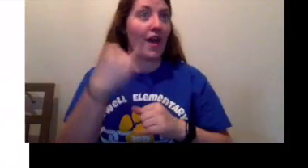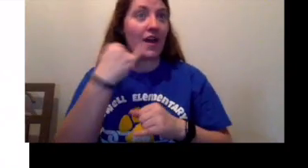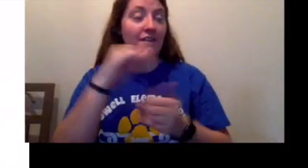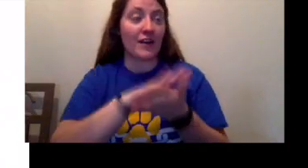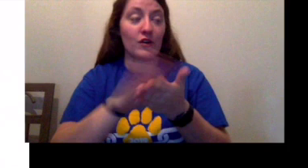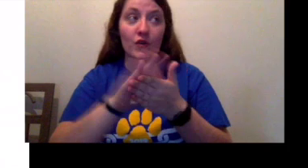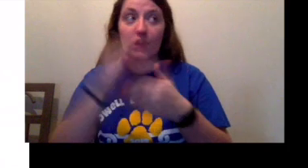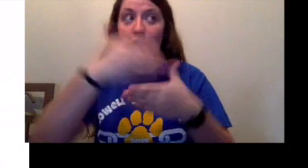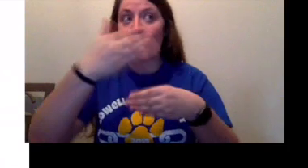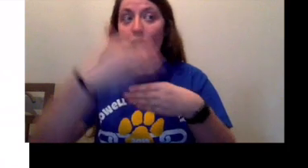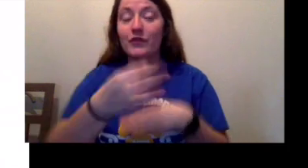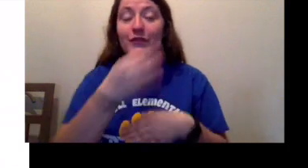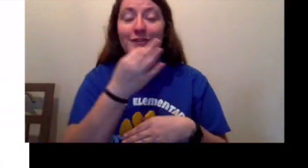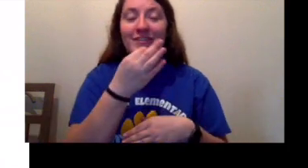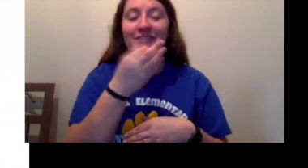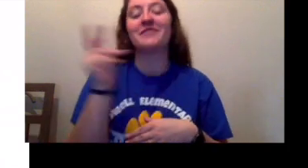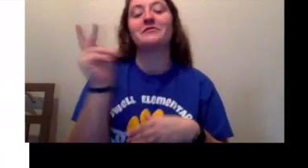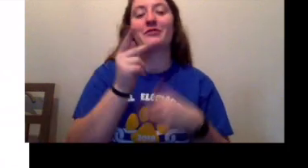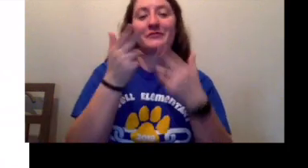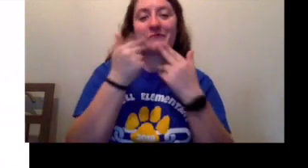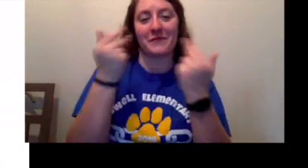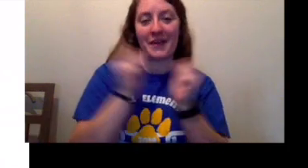soon... They laughed together.